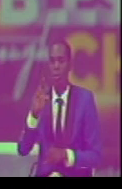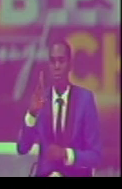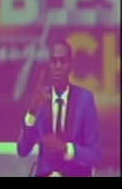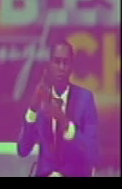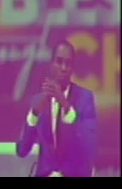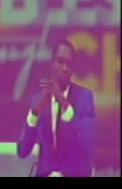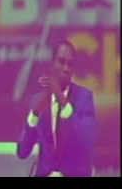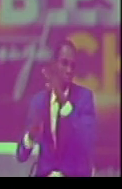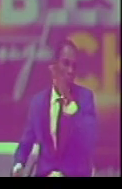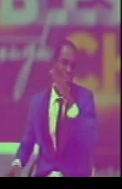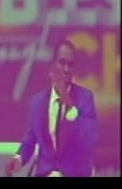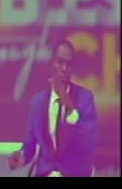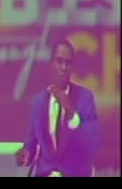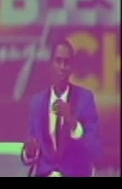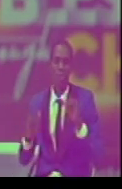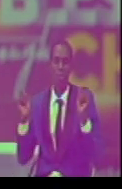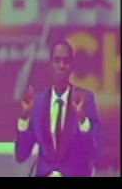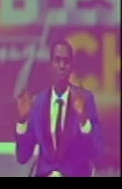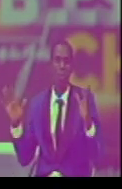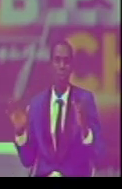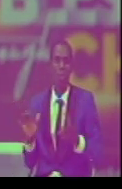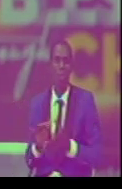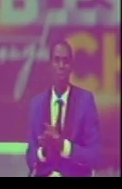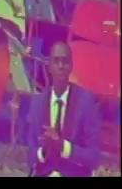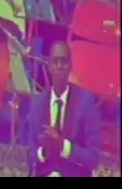7 to 8 years ulcer disappeared.